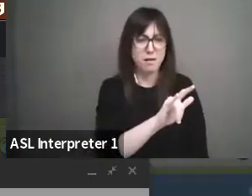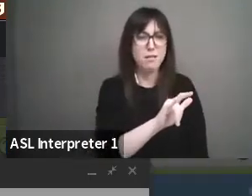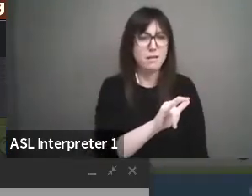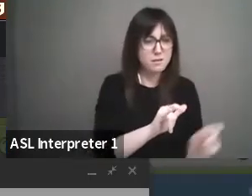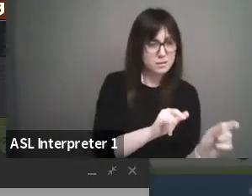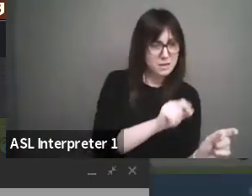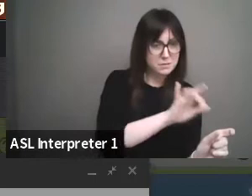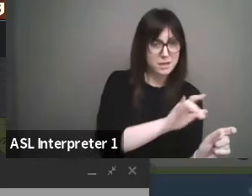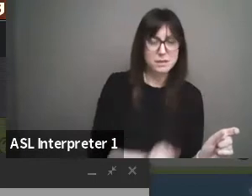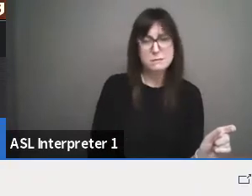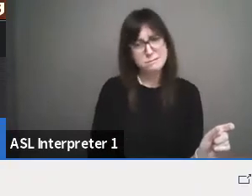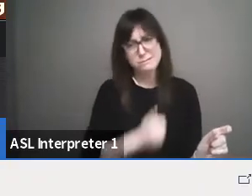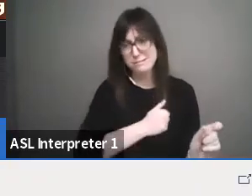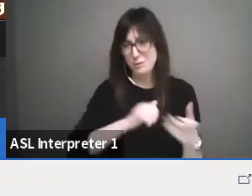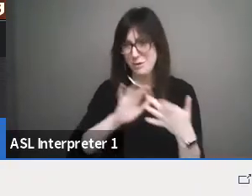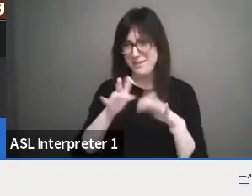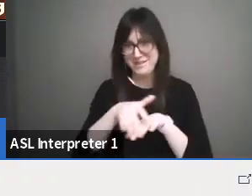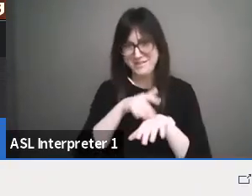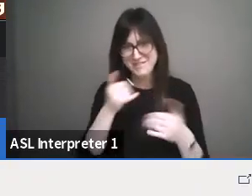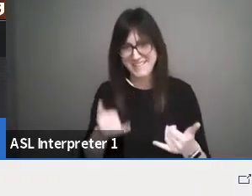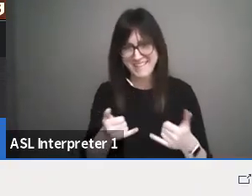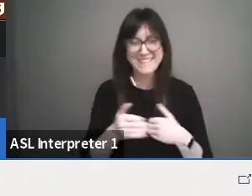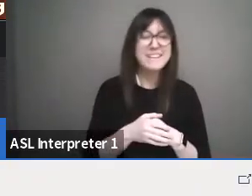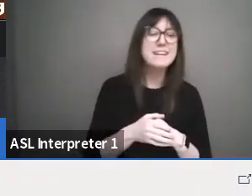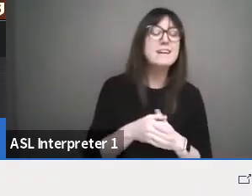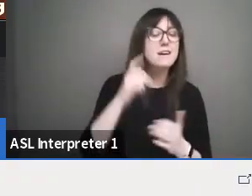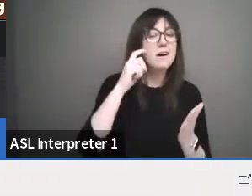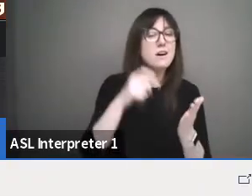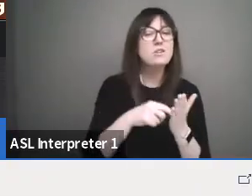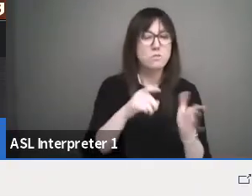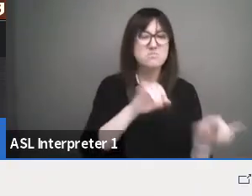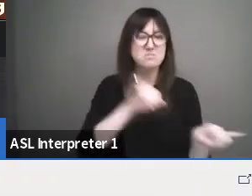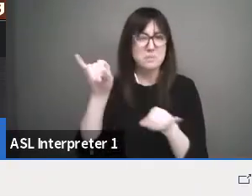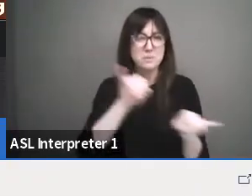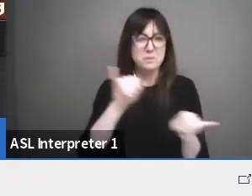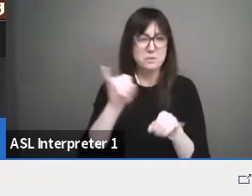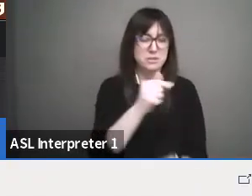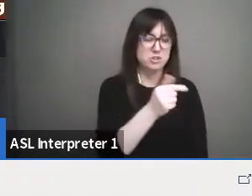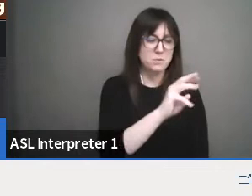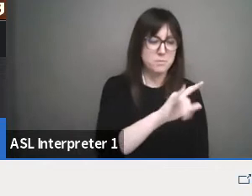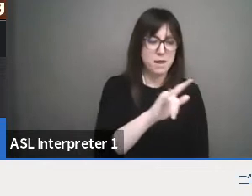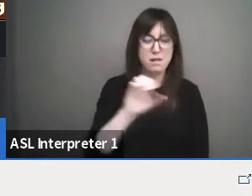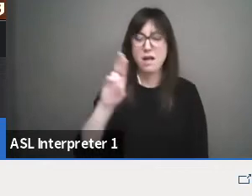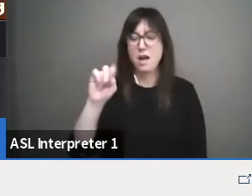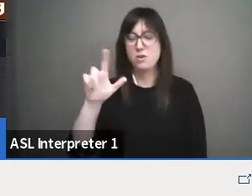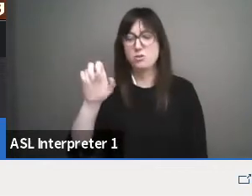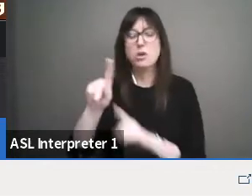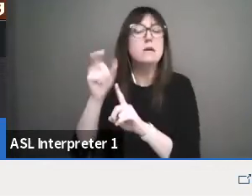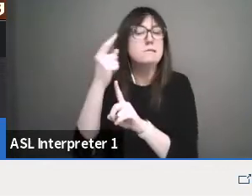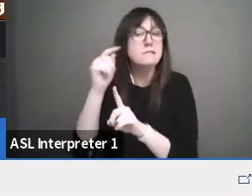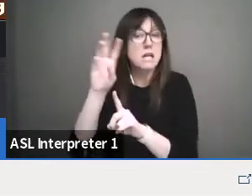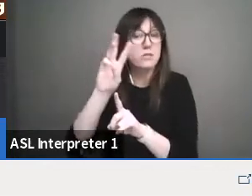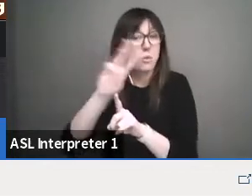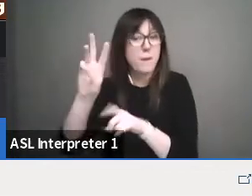my internet, again, I'm sorry, we will find that in Outlook as well. Again, Outlook Web is a different experience than